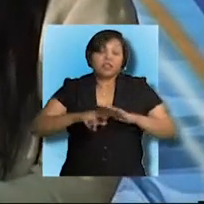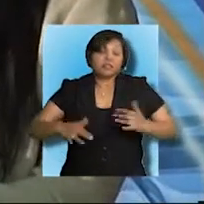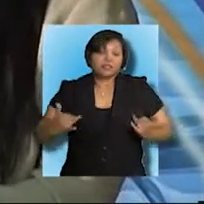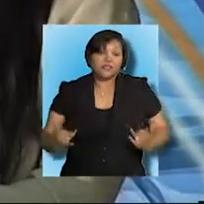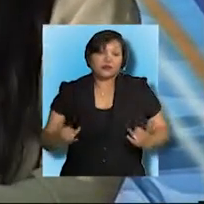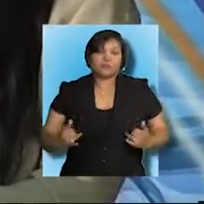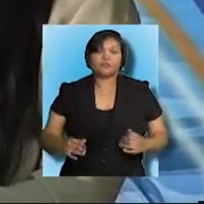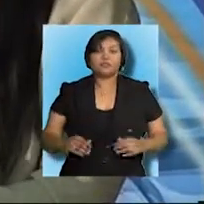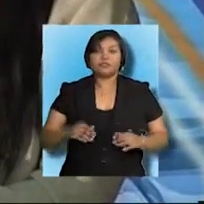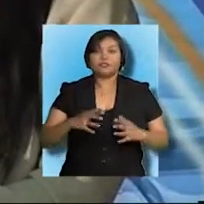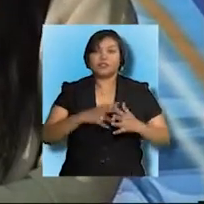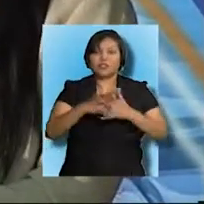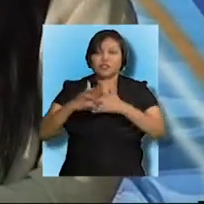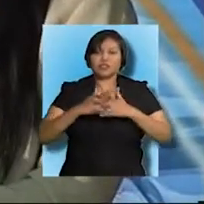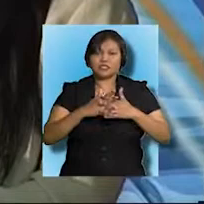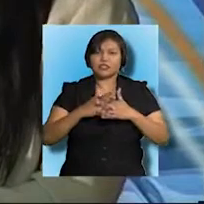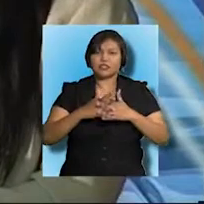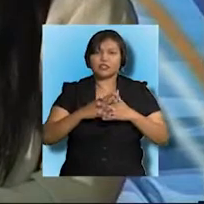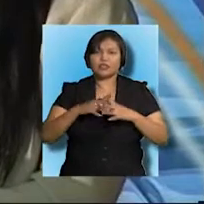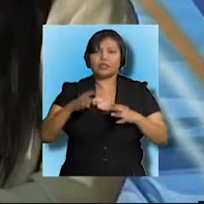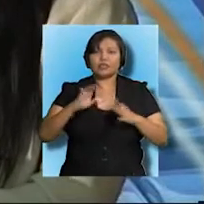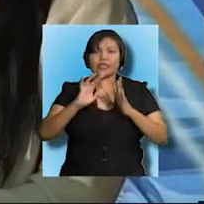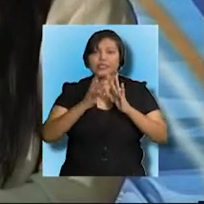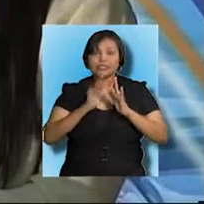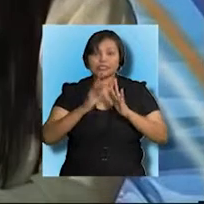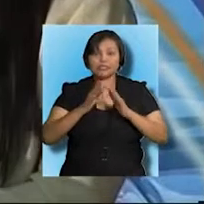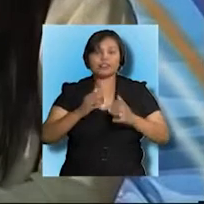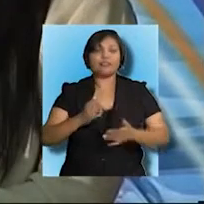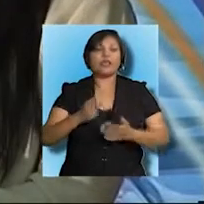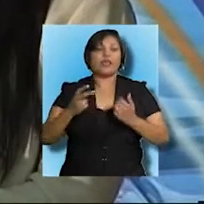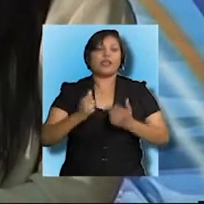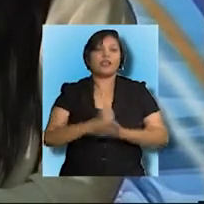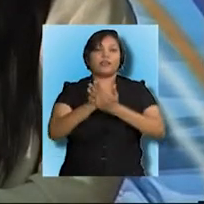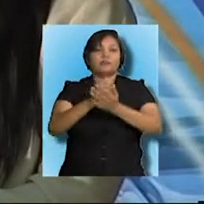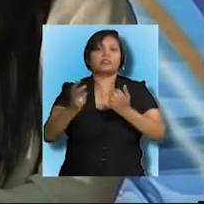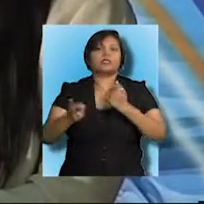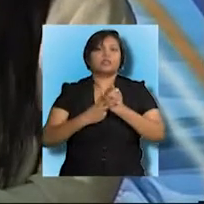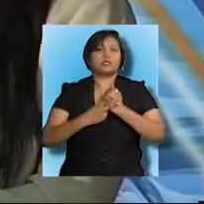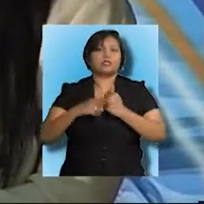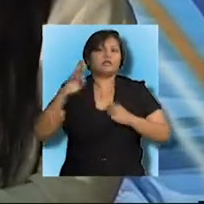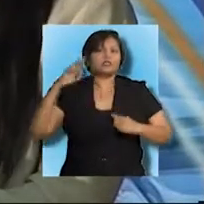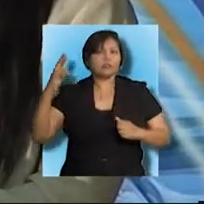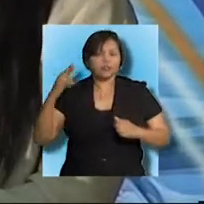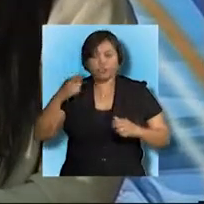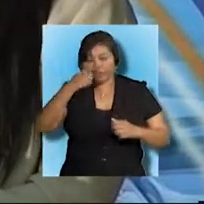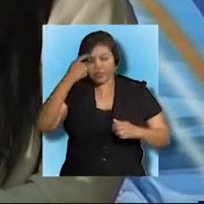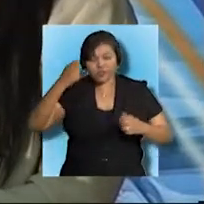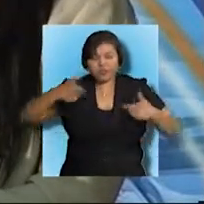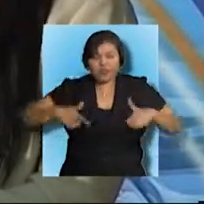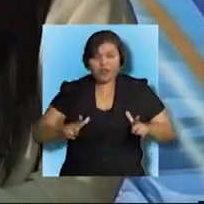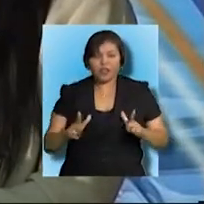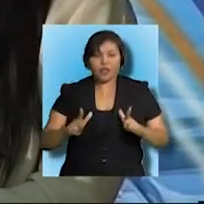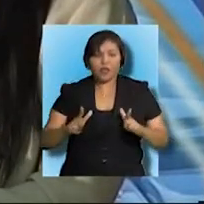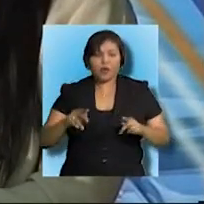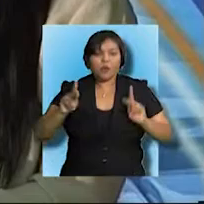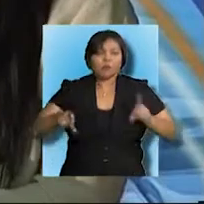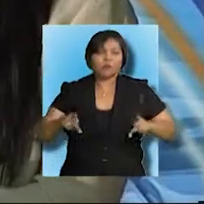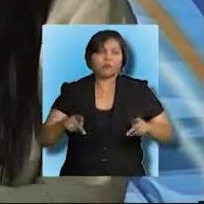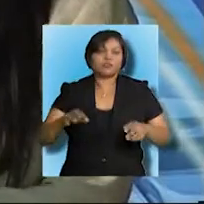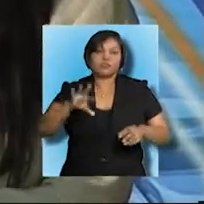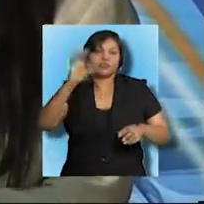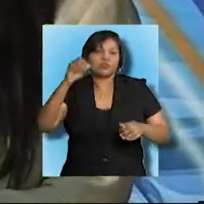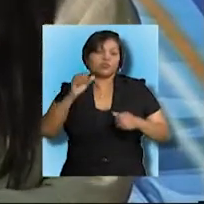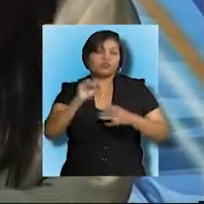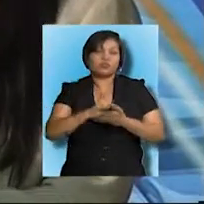the US, online has actually helped save radio in many ways because it allows for interaction with listeners, it gives figures